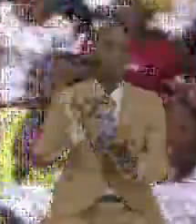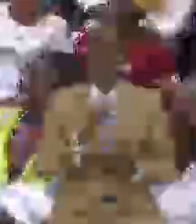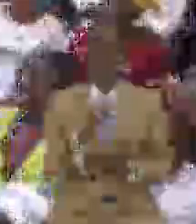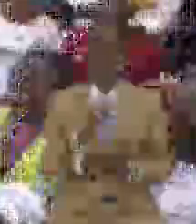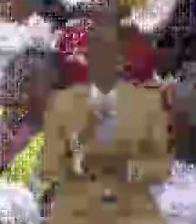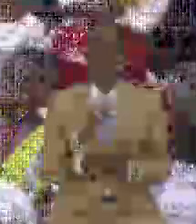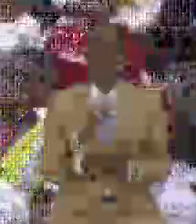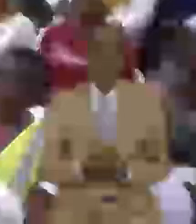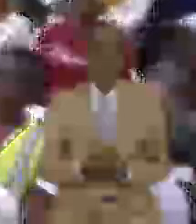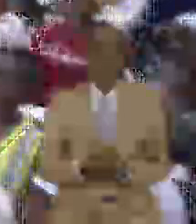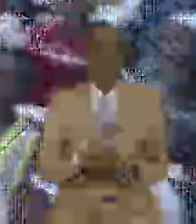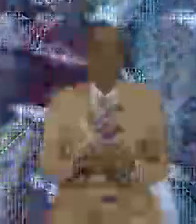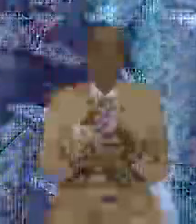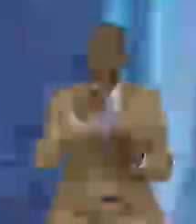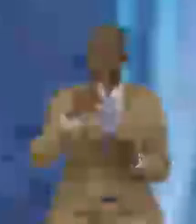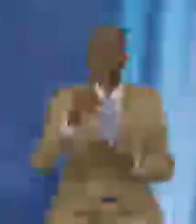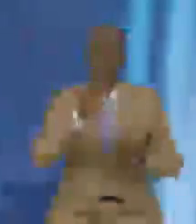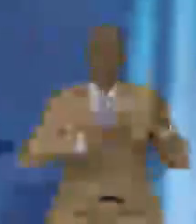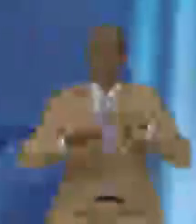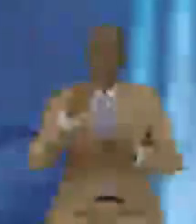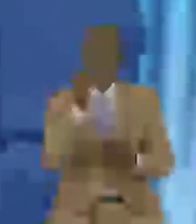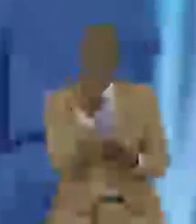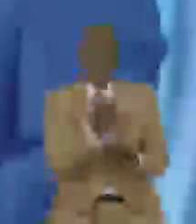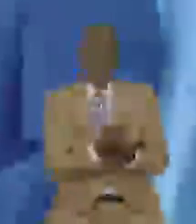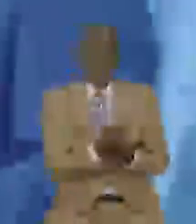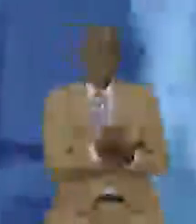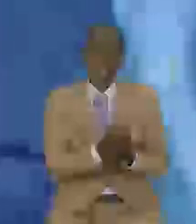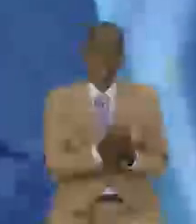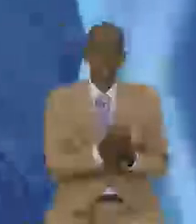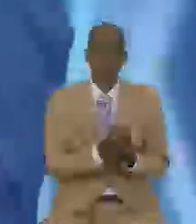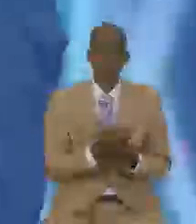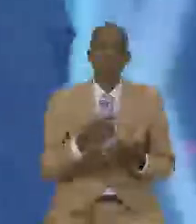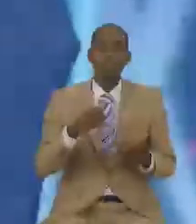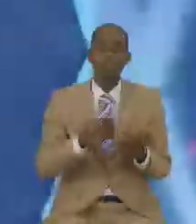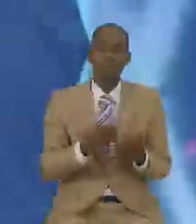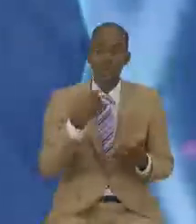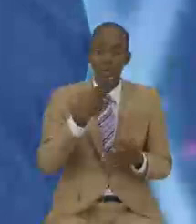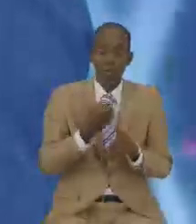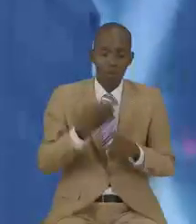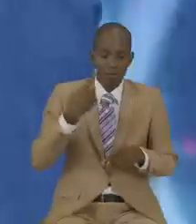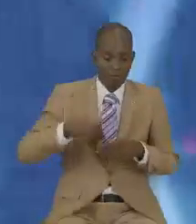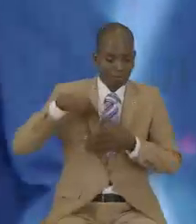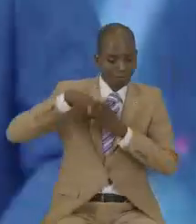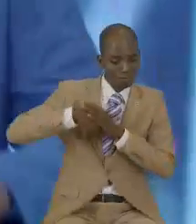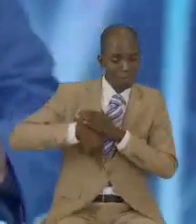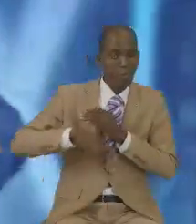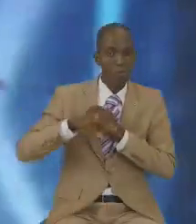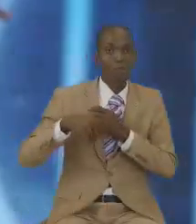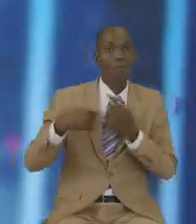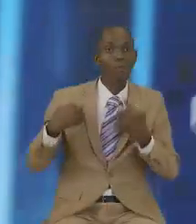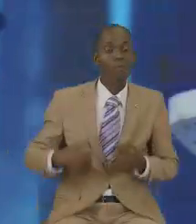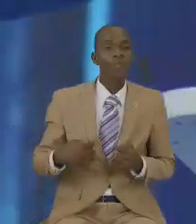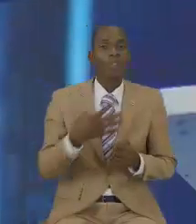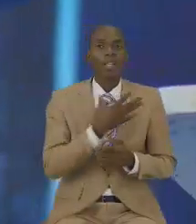You know, when you say amen from the, they say, from the bottom of your heart, from the depth of your heart, and then